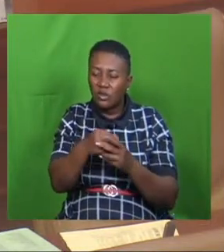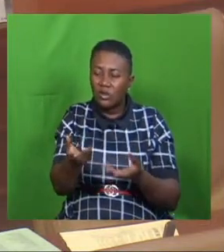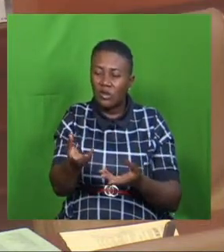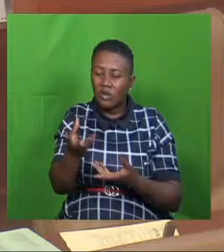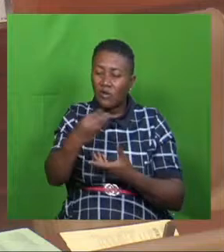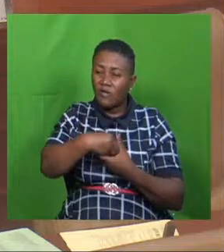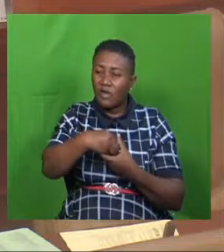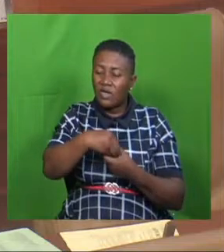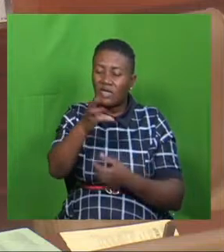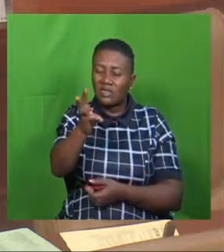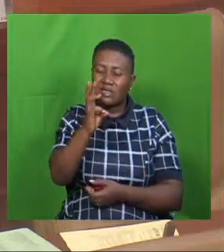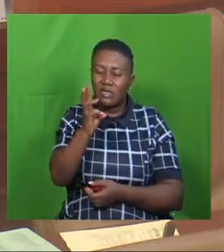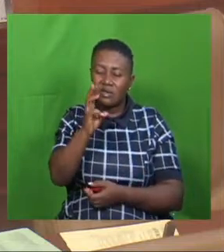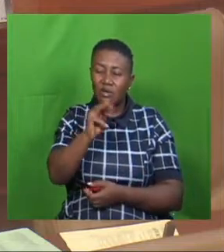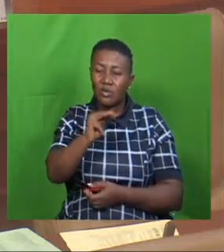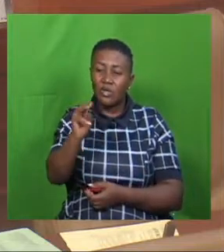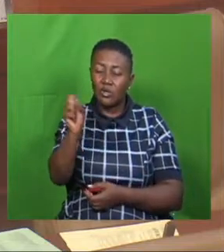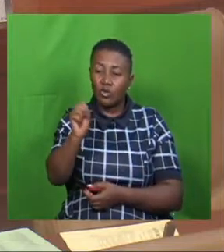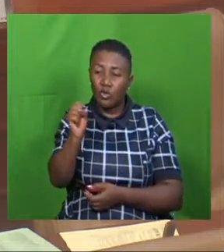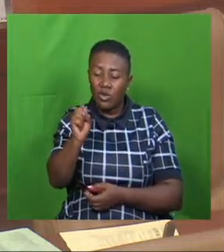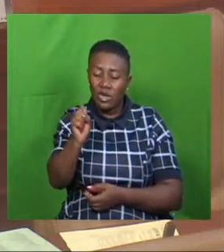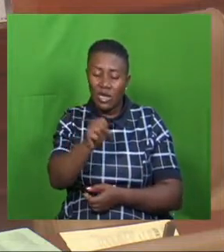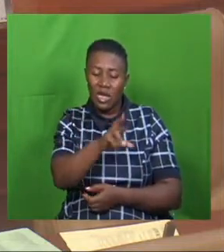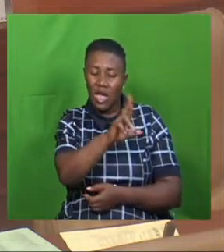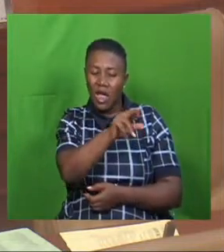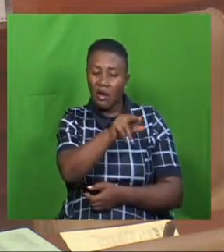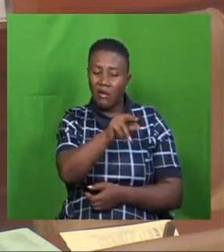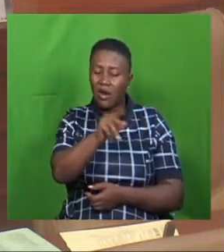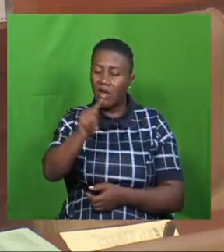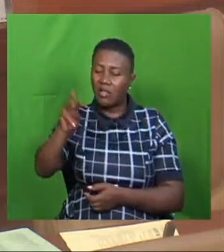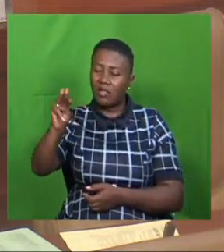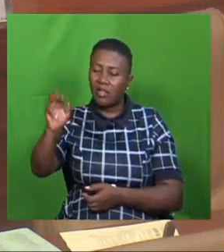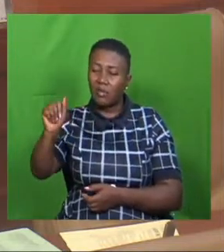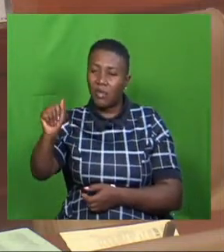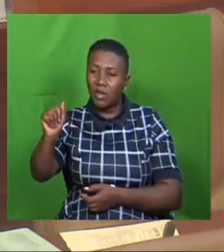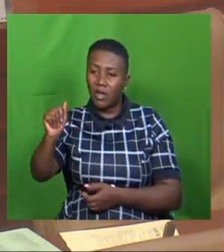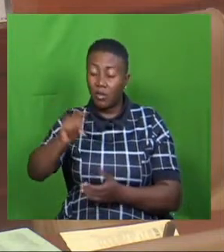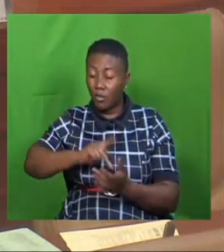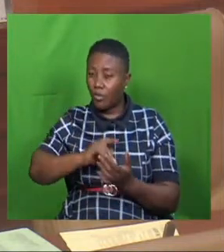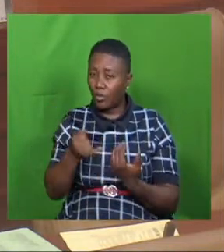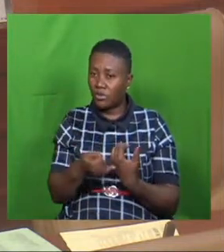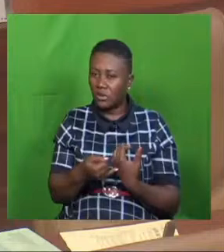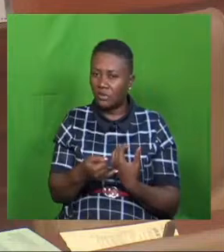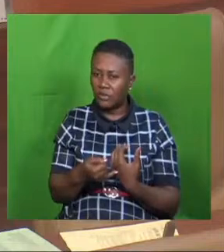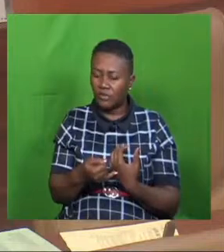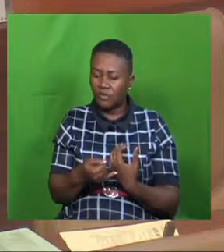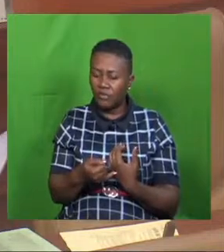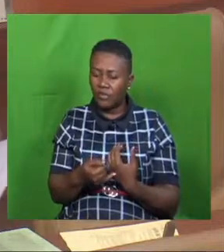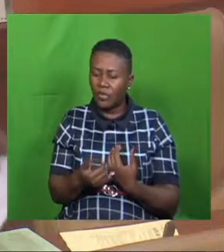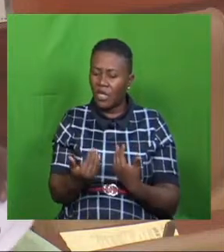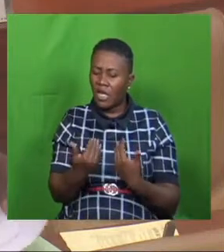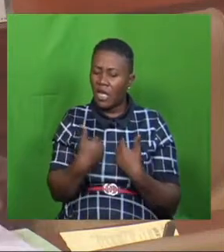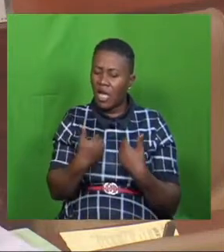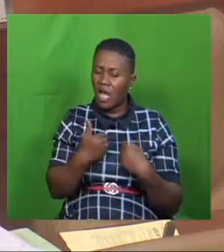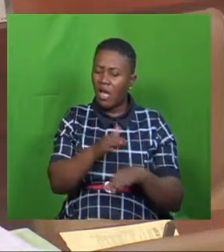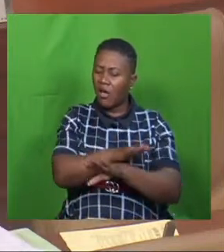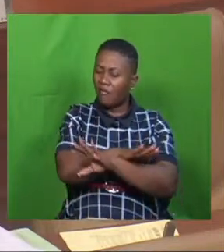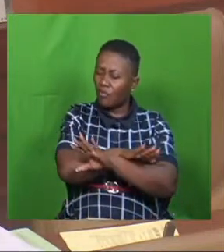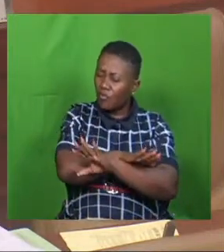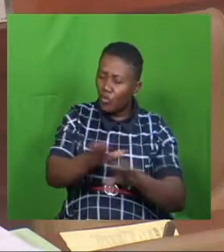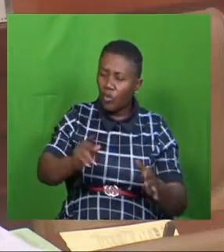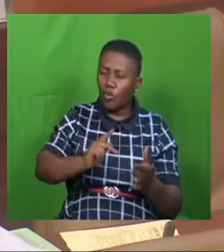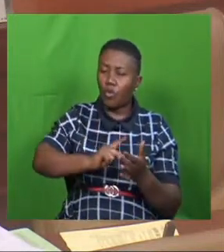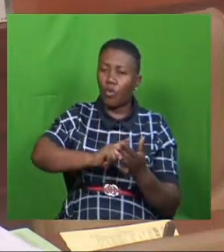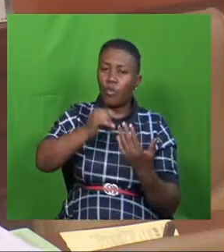million Accra Tamamoto Way project. Mr. Speaker, there is no project